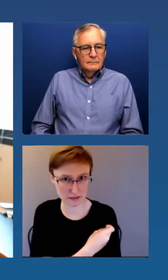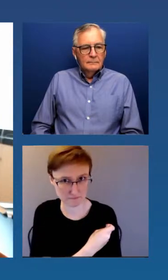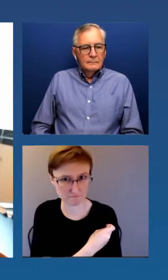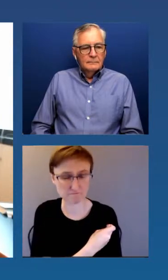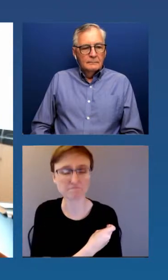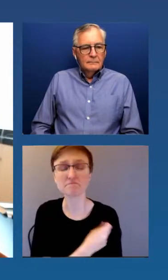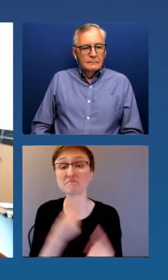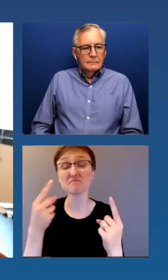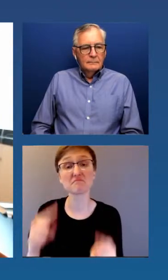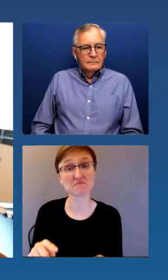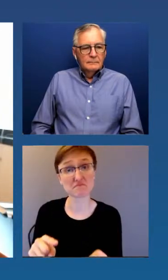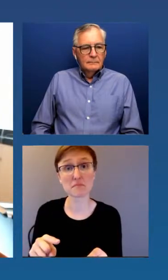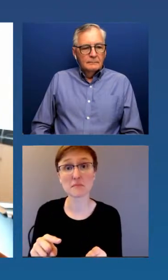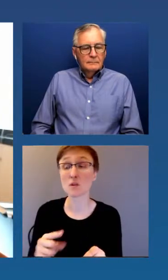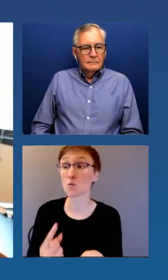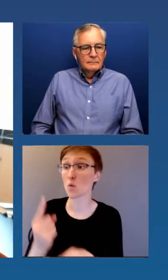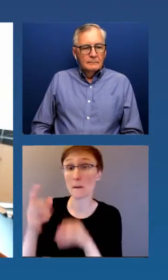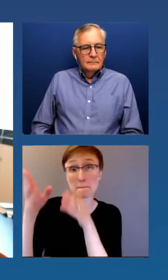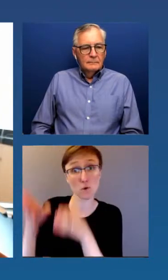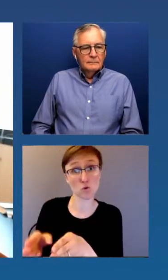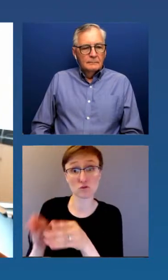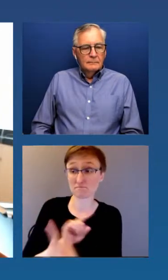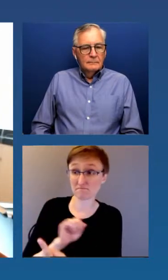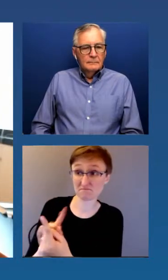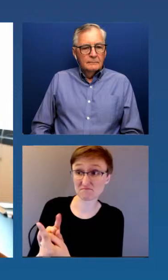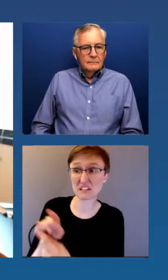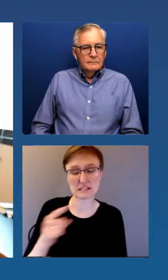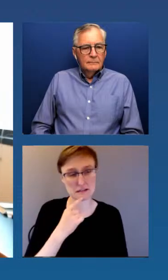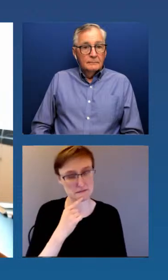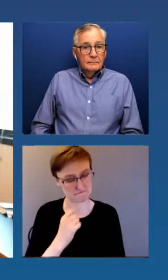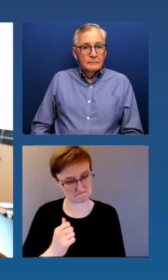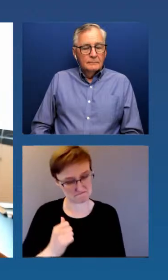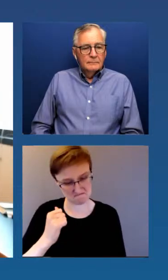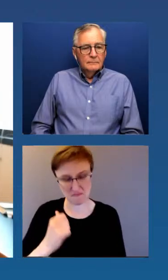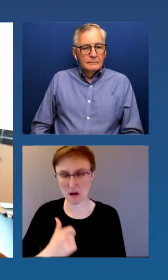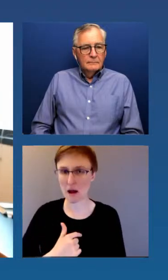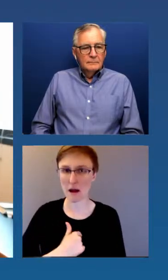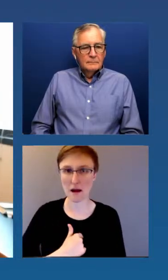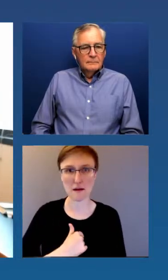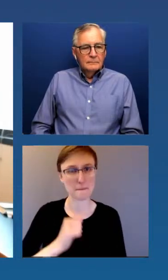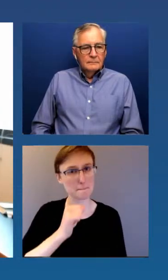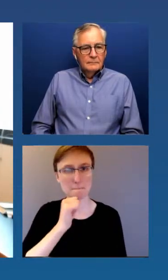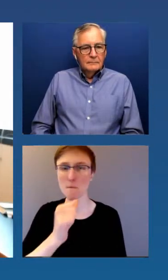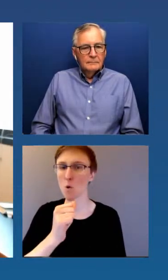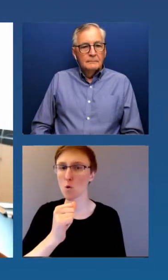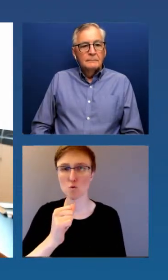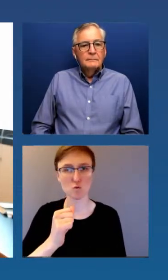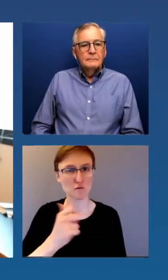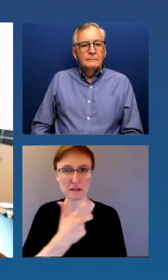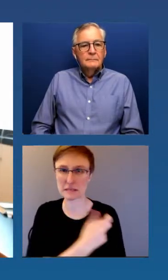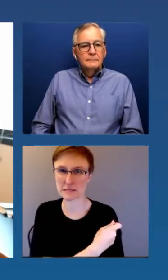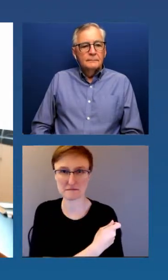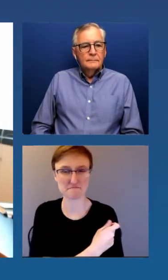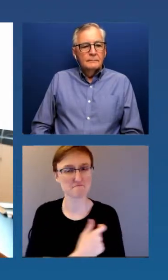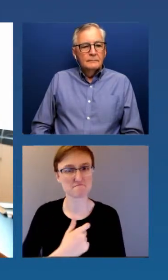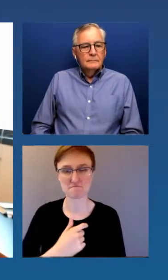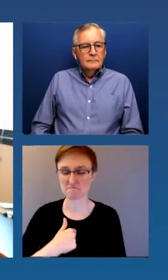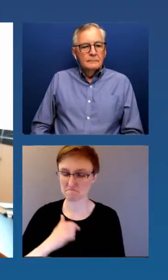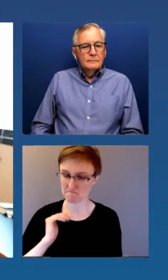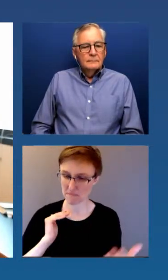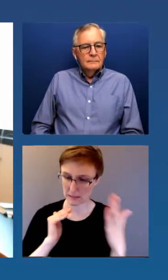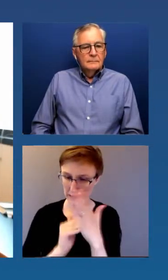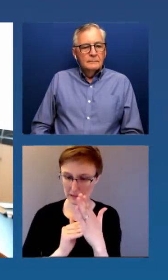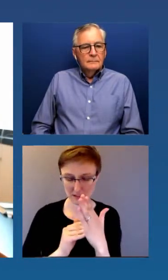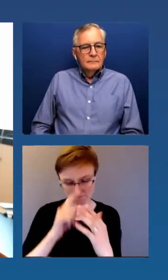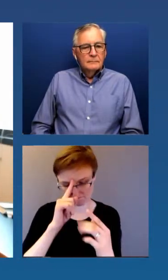fellow. He championed himself as the resident anti-vaxxer in the building. But with continued outreach workers